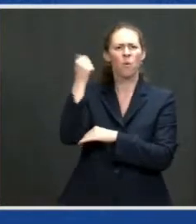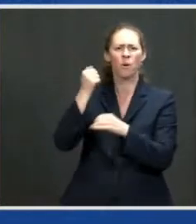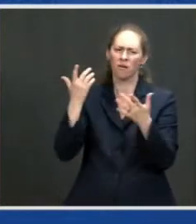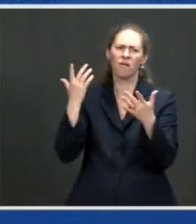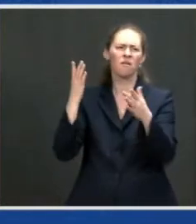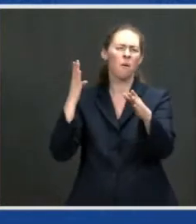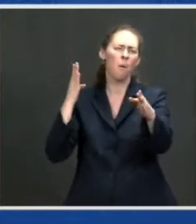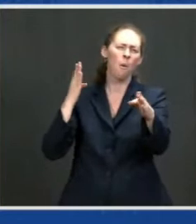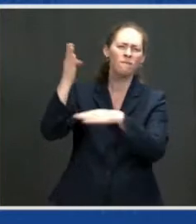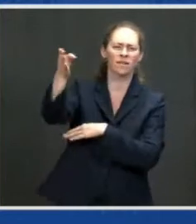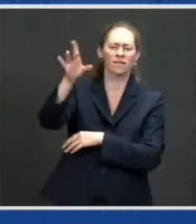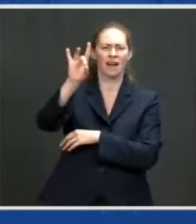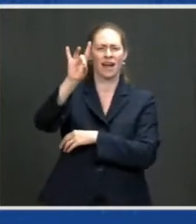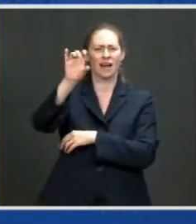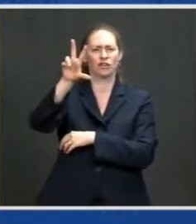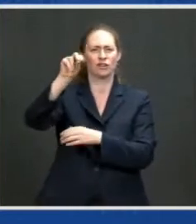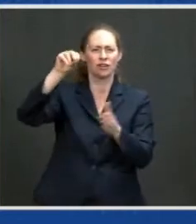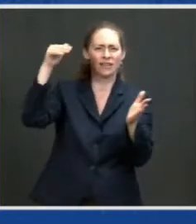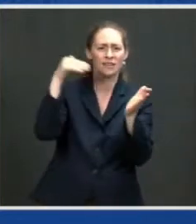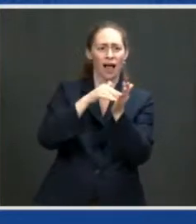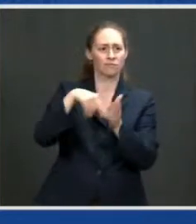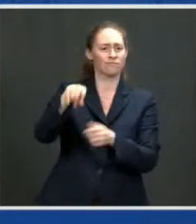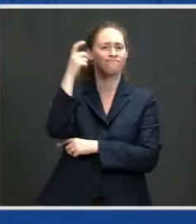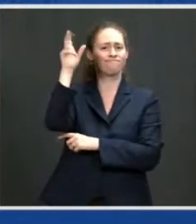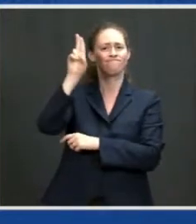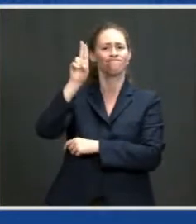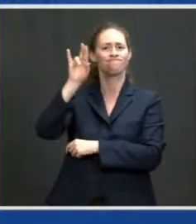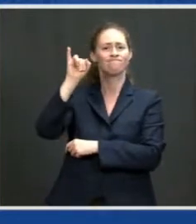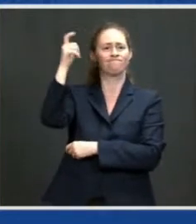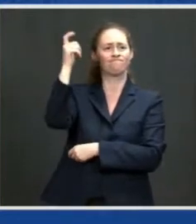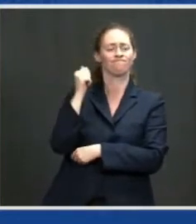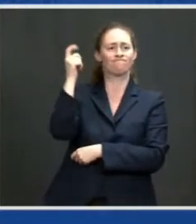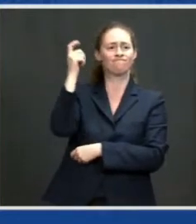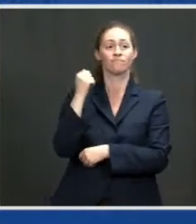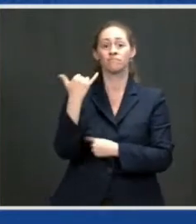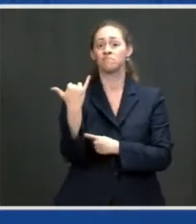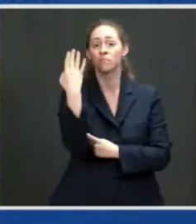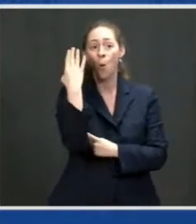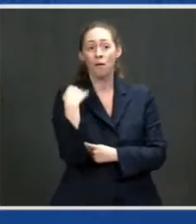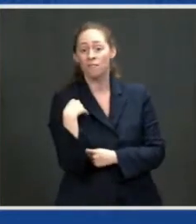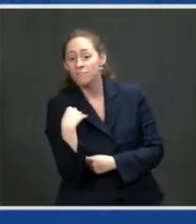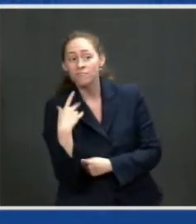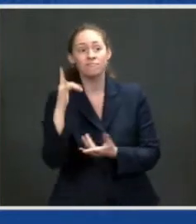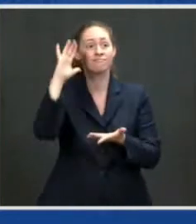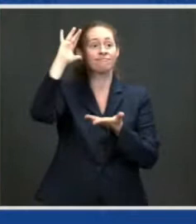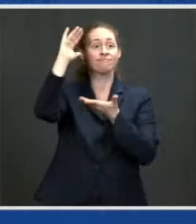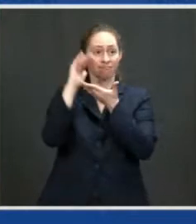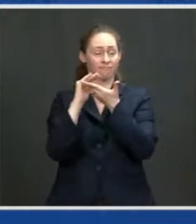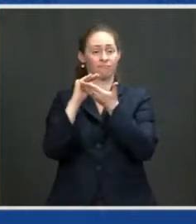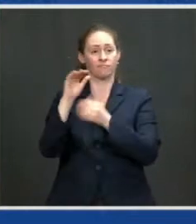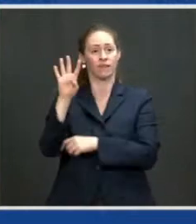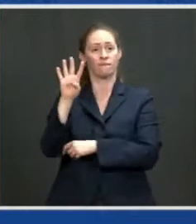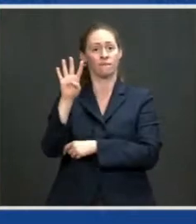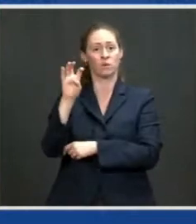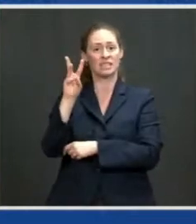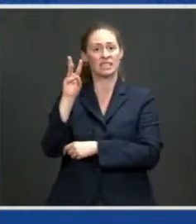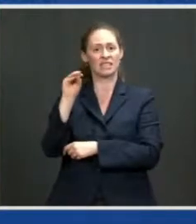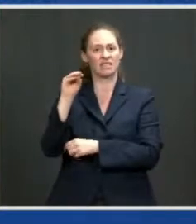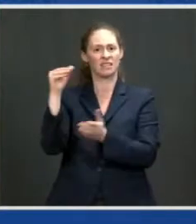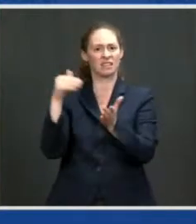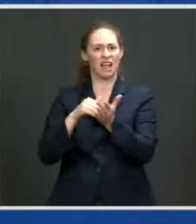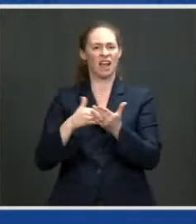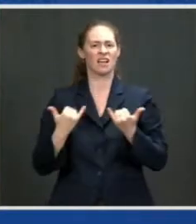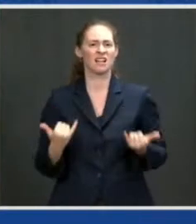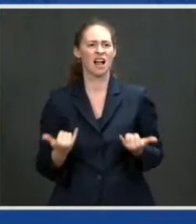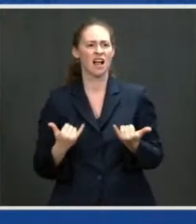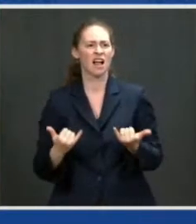830,000. This morning we learned that number has fallen below 460,000. Cutting in half, and